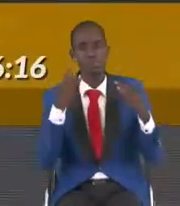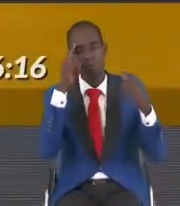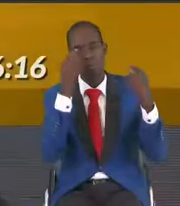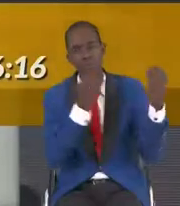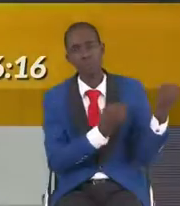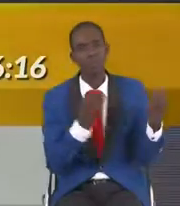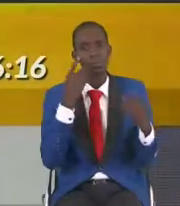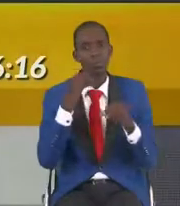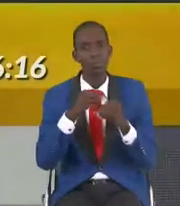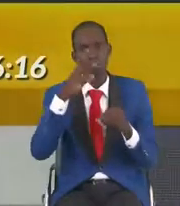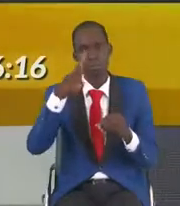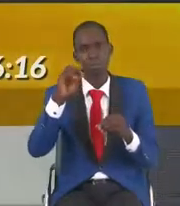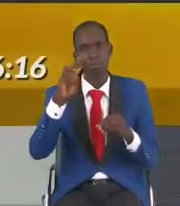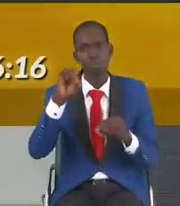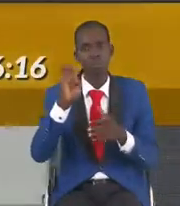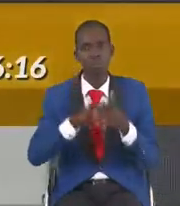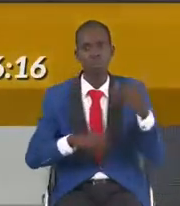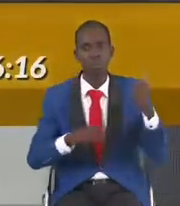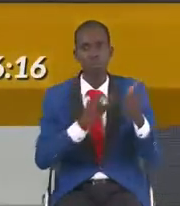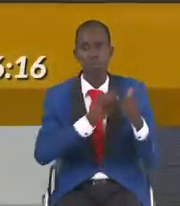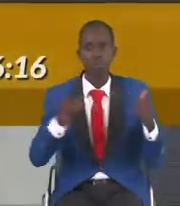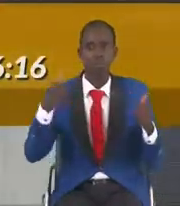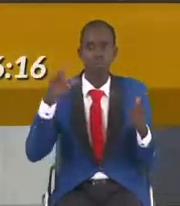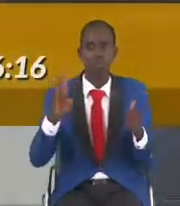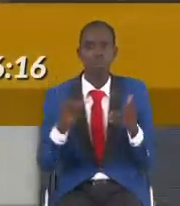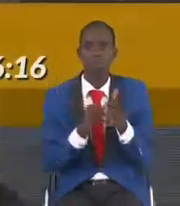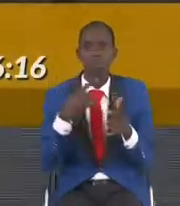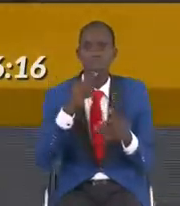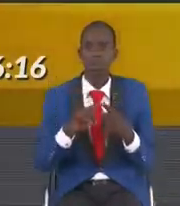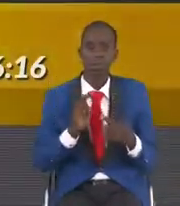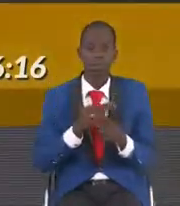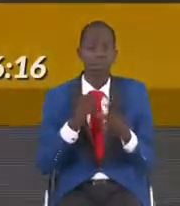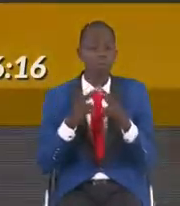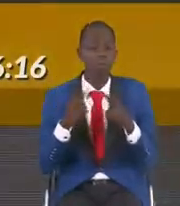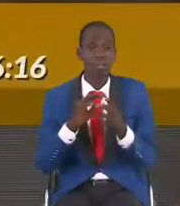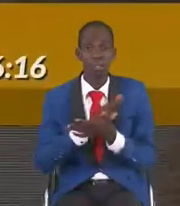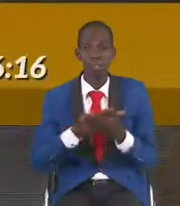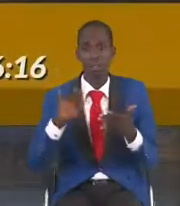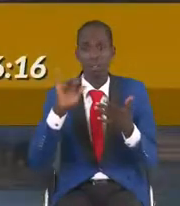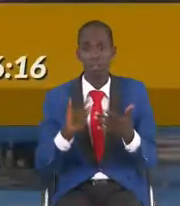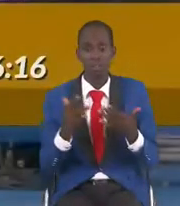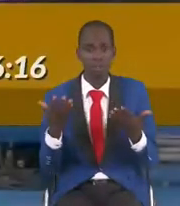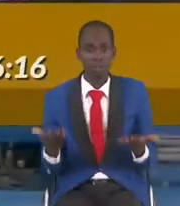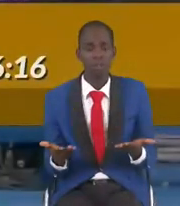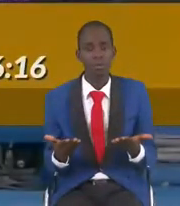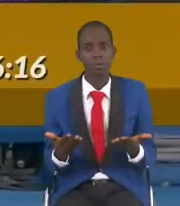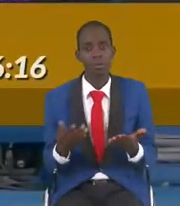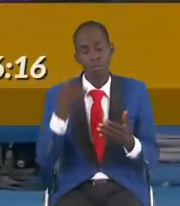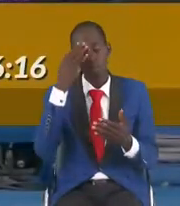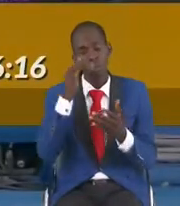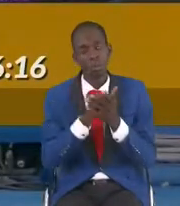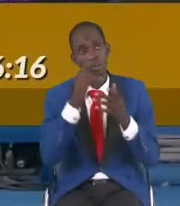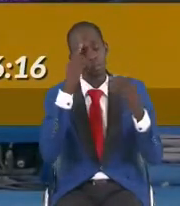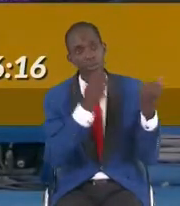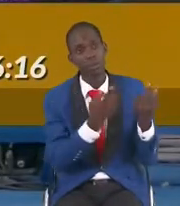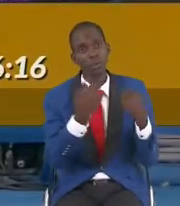verse 17, it tells us very clearly there, hearing faith comes by hearing, and